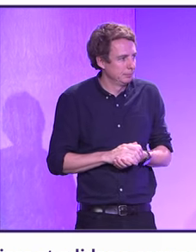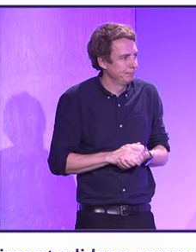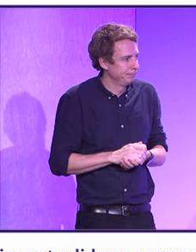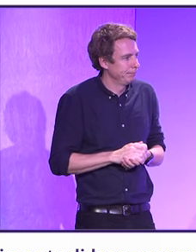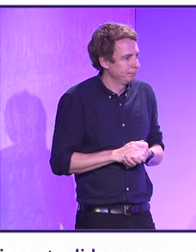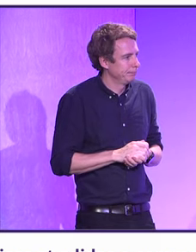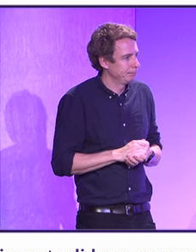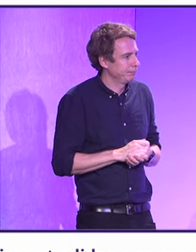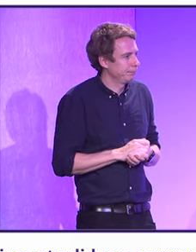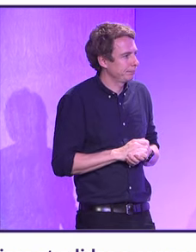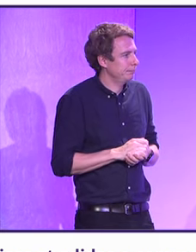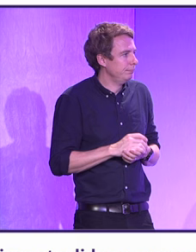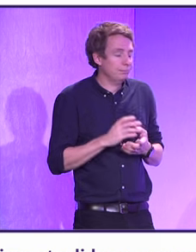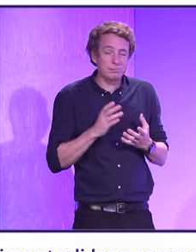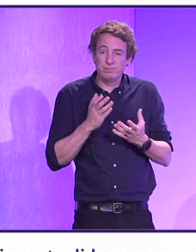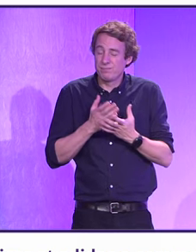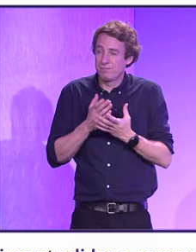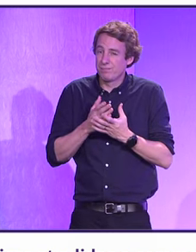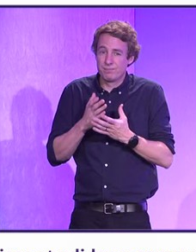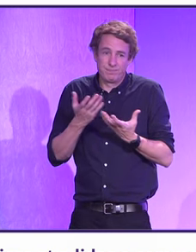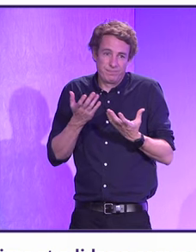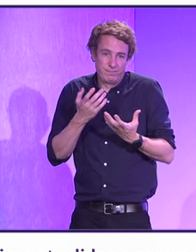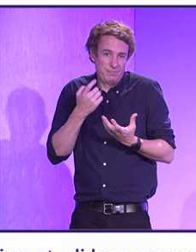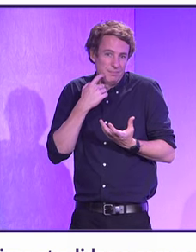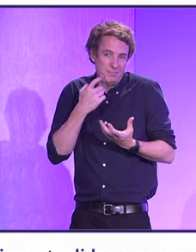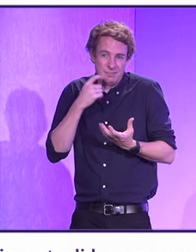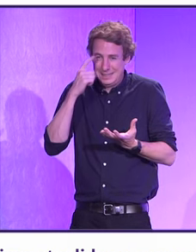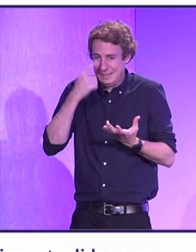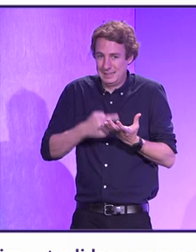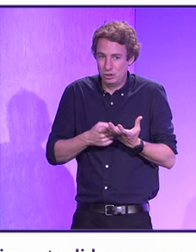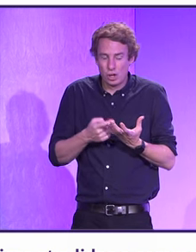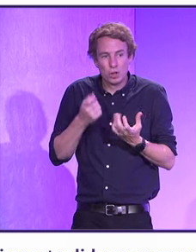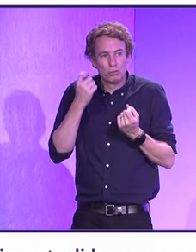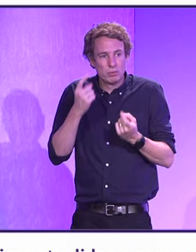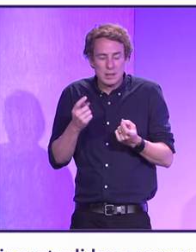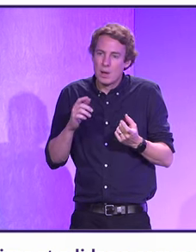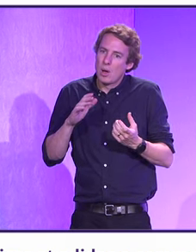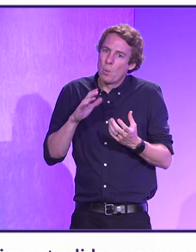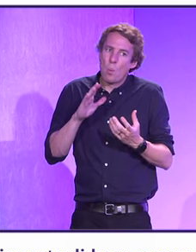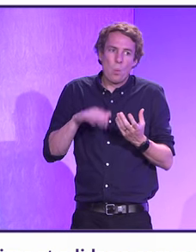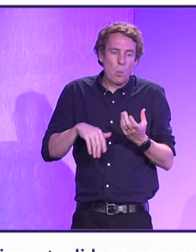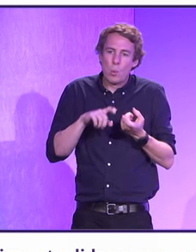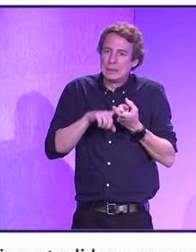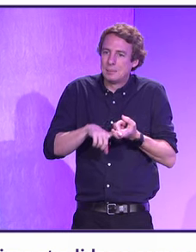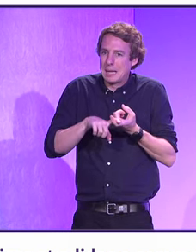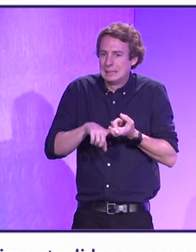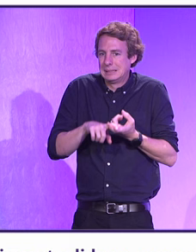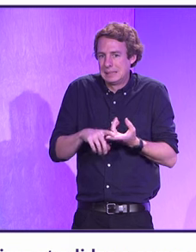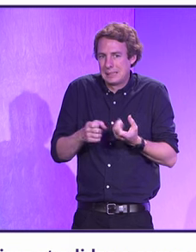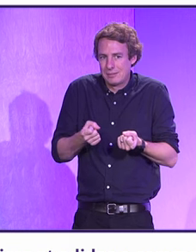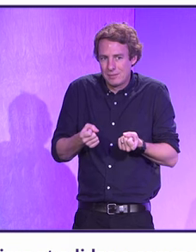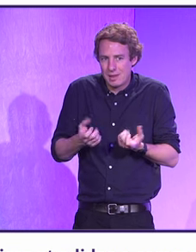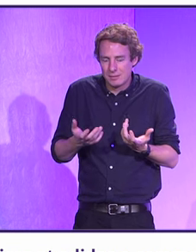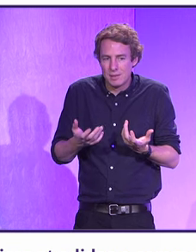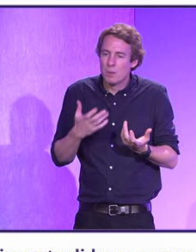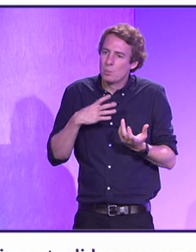And it was no brainer for us. We realized how much of dependency the whole architecture has now,